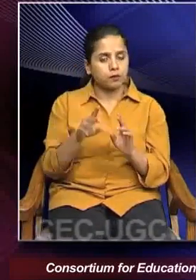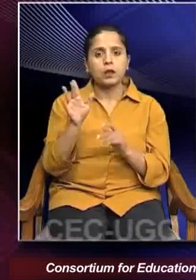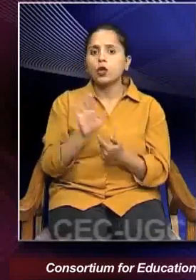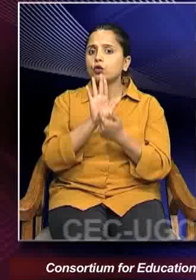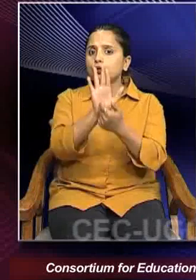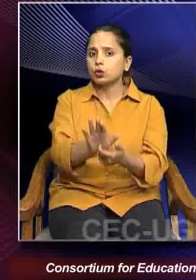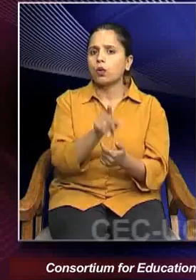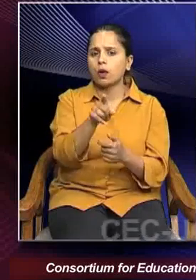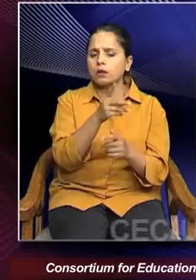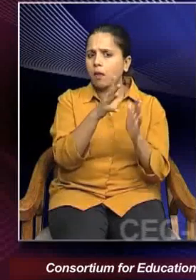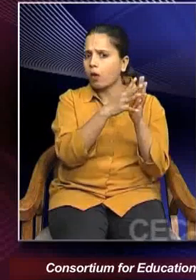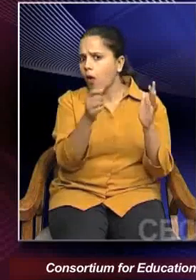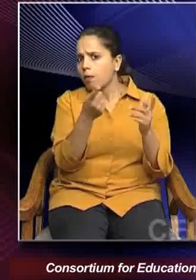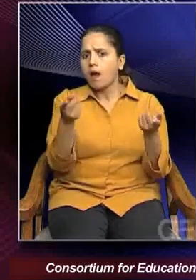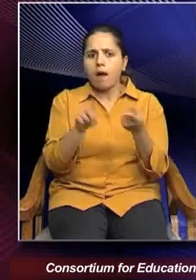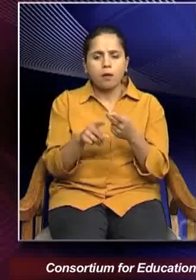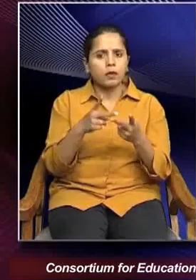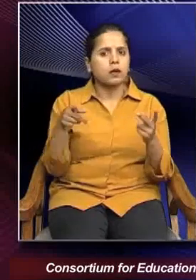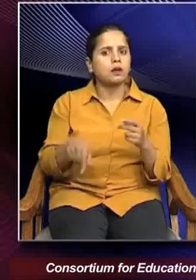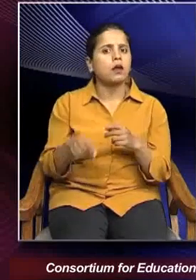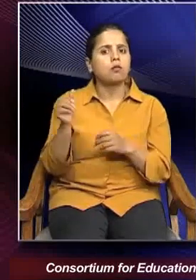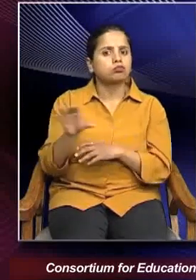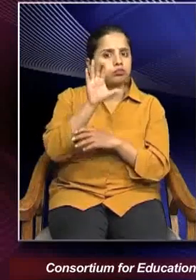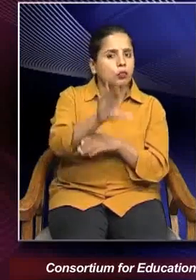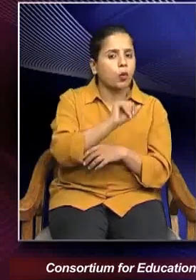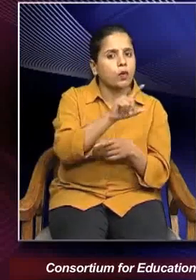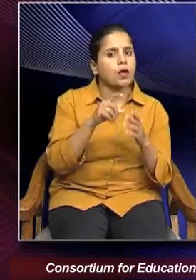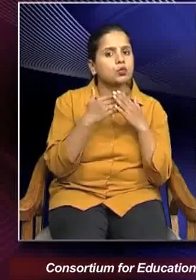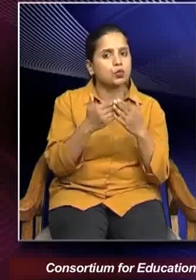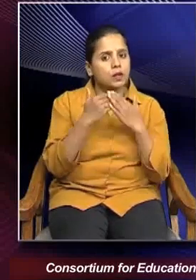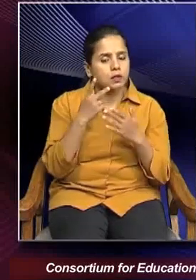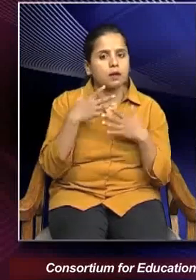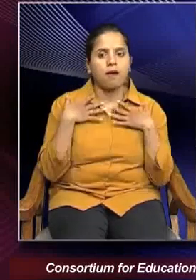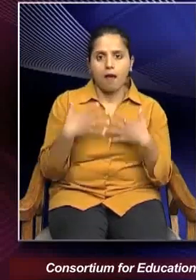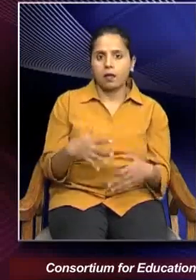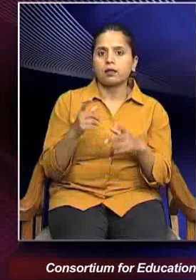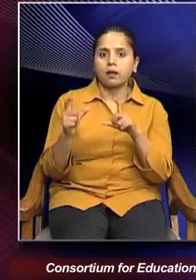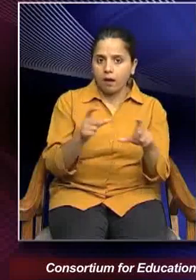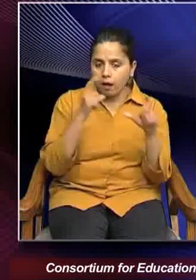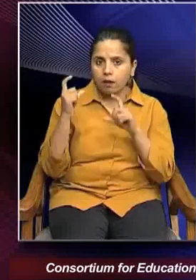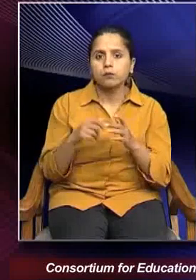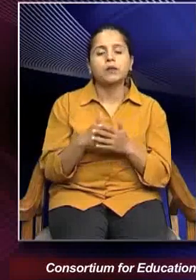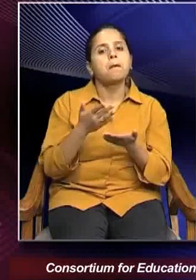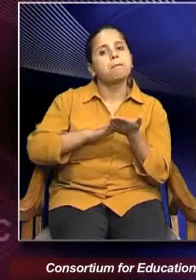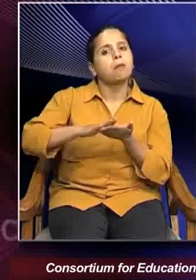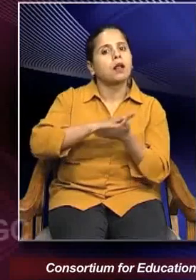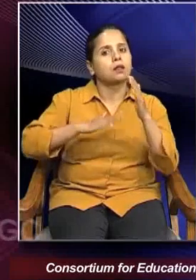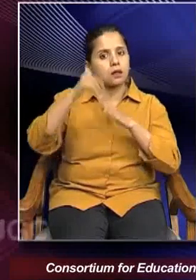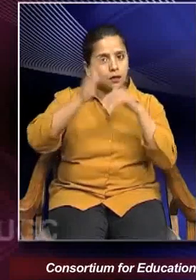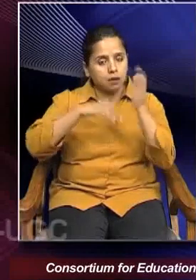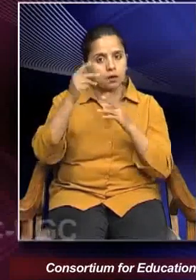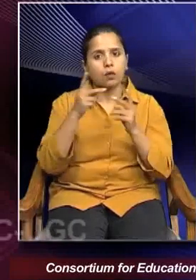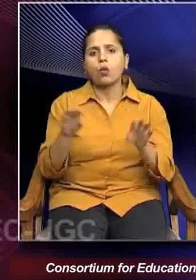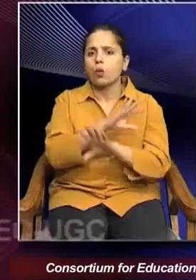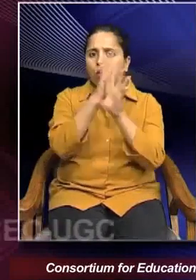various implications for investment into their education, healthcare, basic infrastructure and